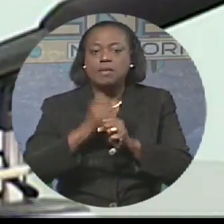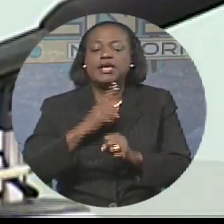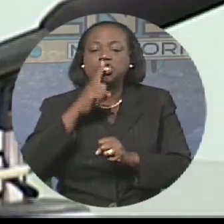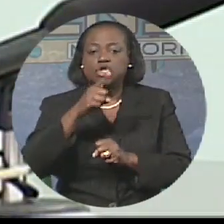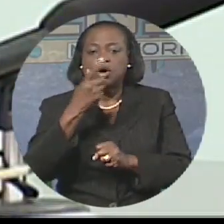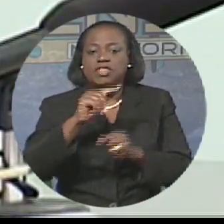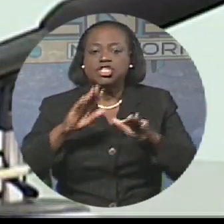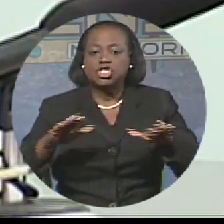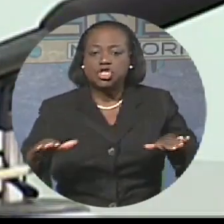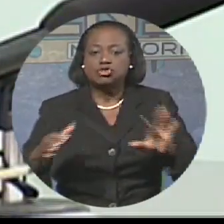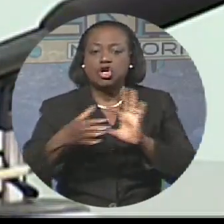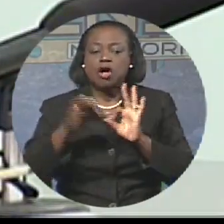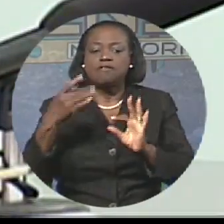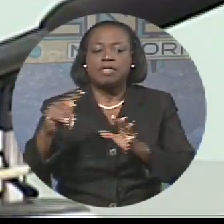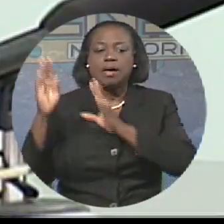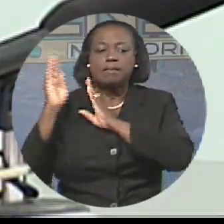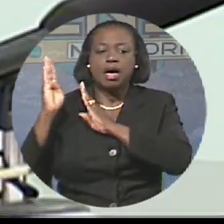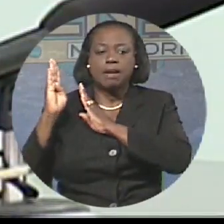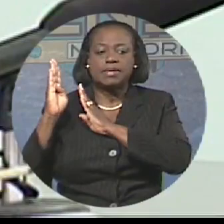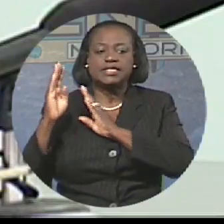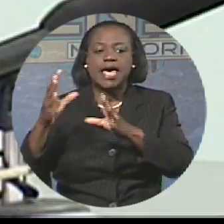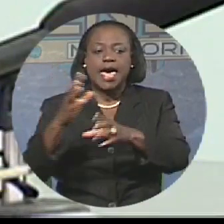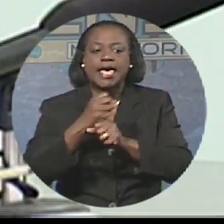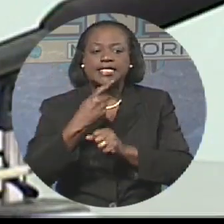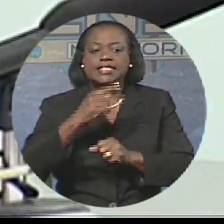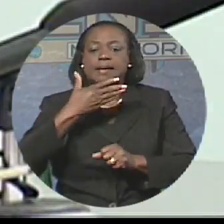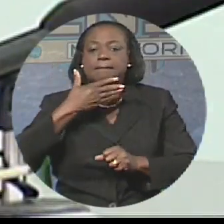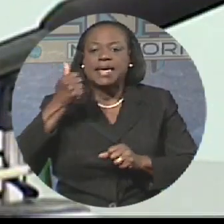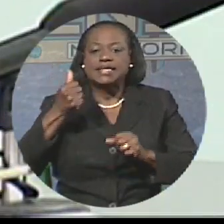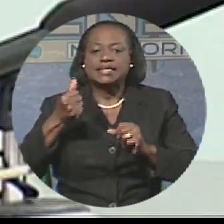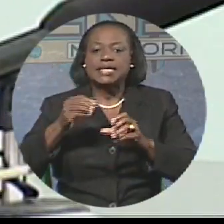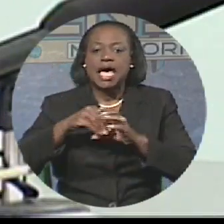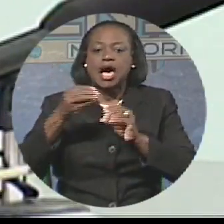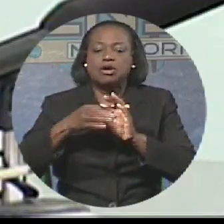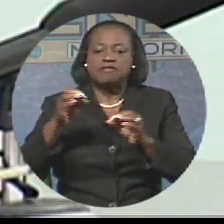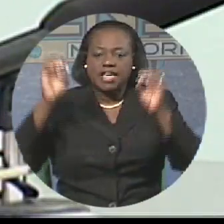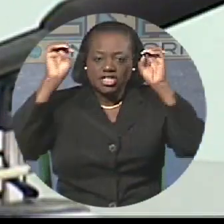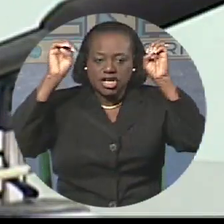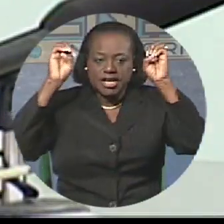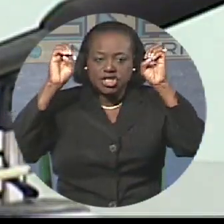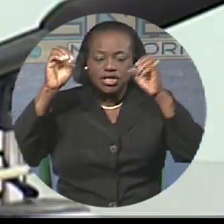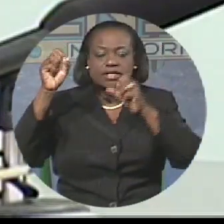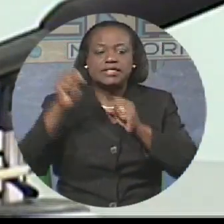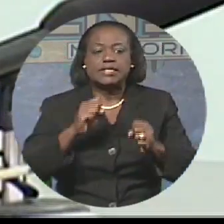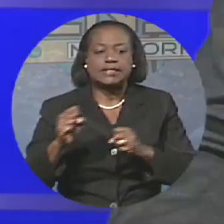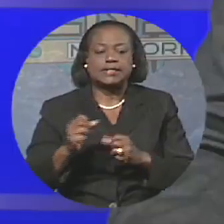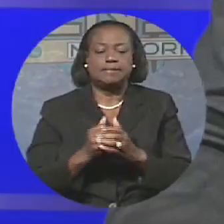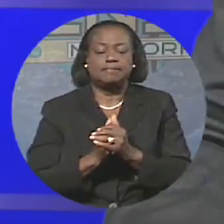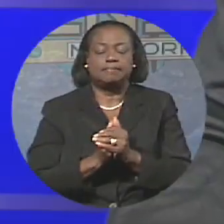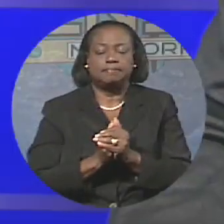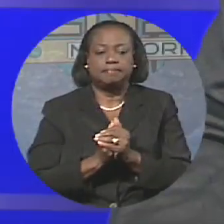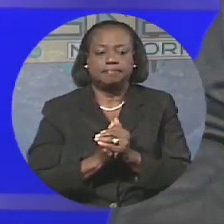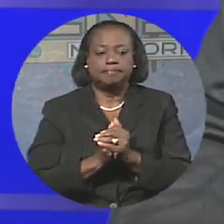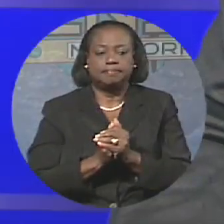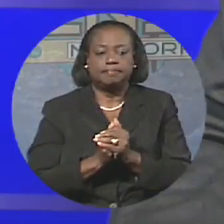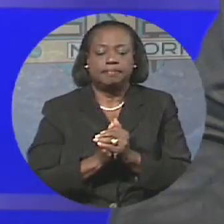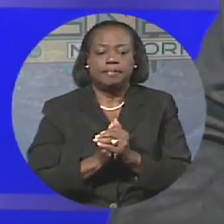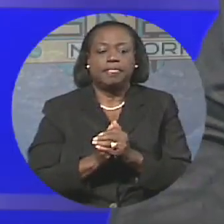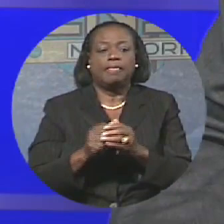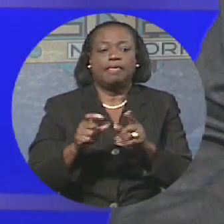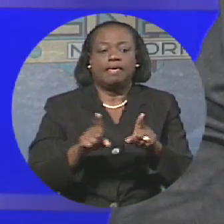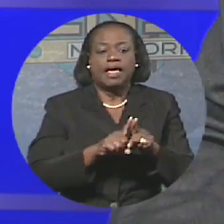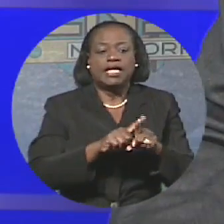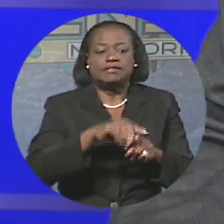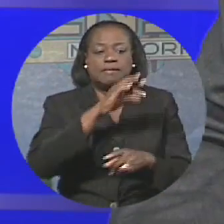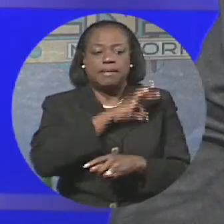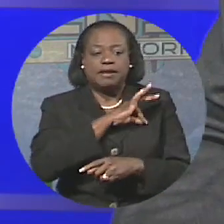of the Commonwealth of the Bahamas gets the best out of the educational system that they can. As for fringe